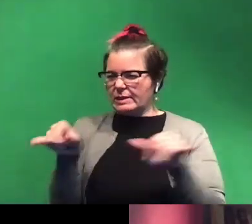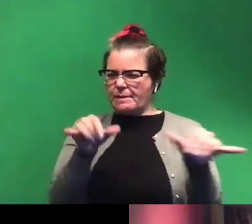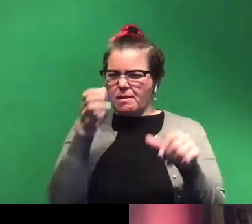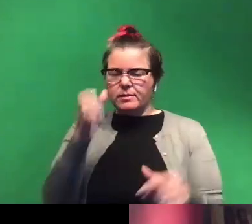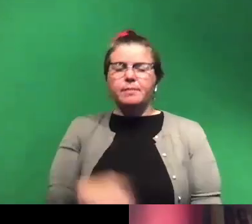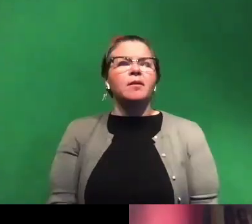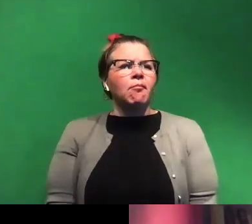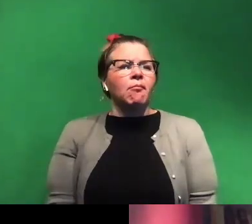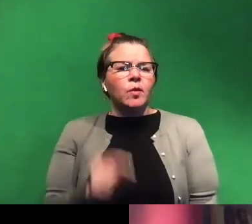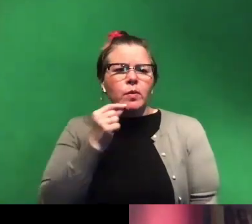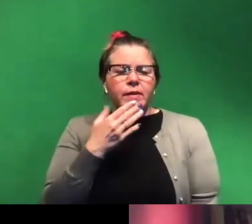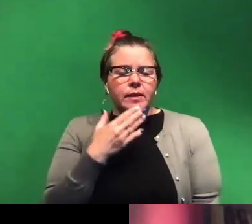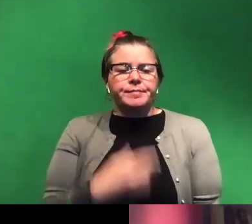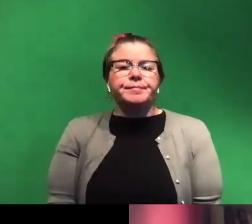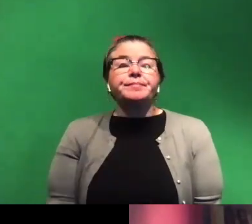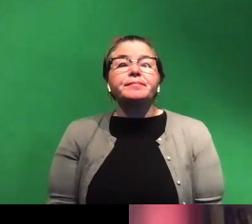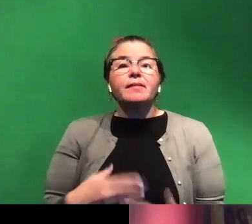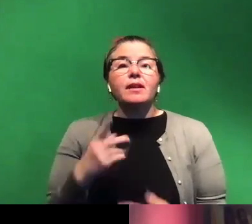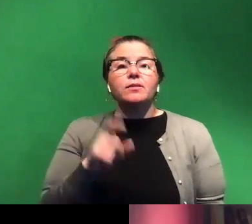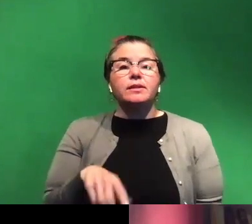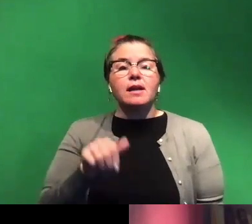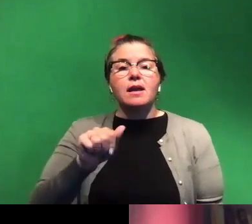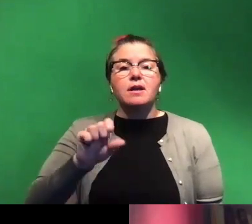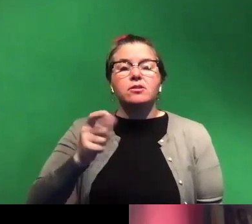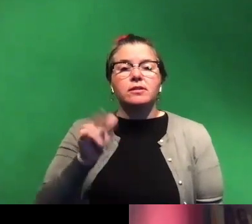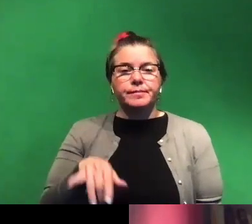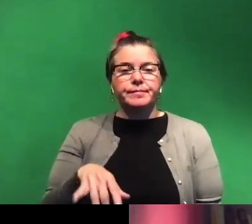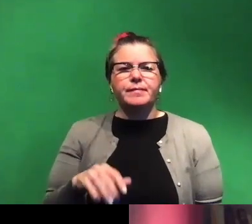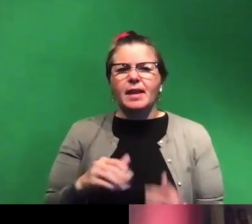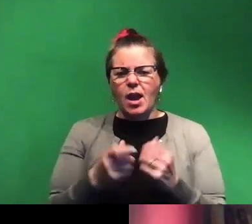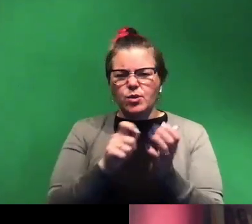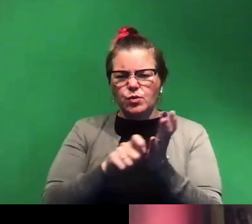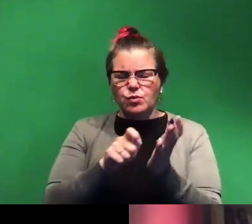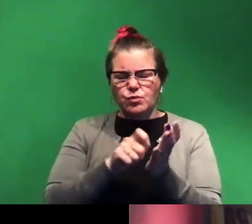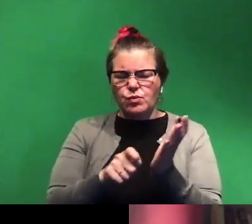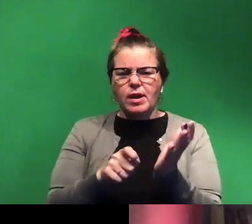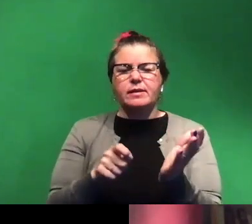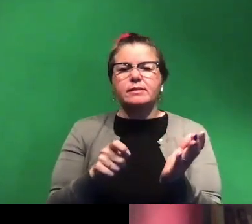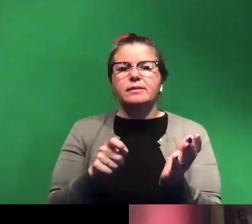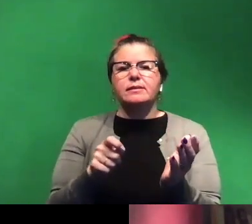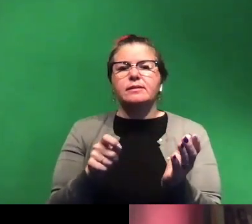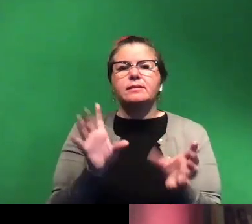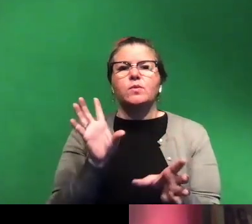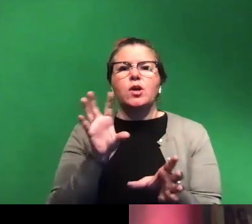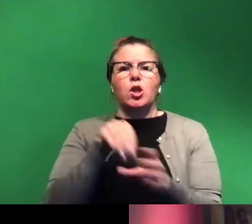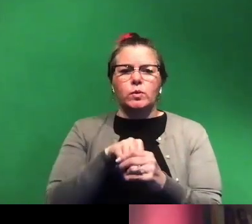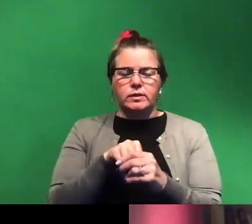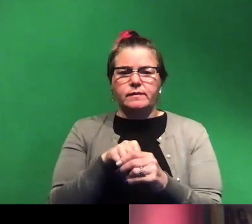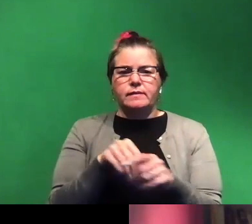Thanks. The next question is from Ashley. How do you write in a way that is as inclusive as